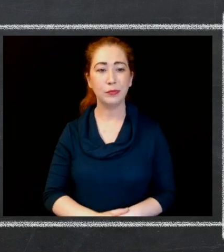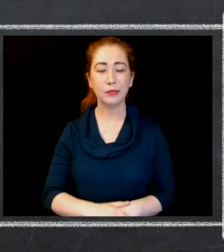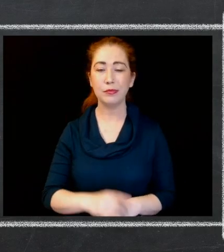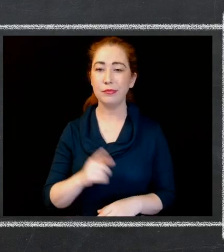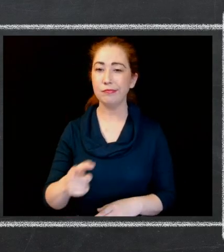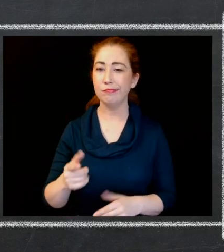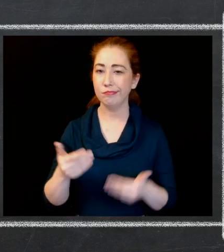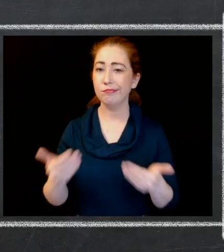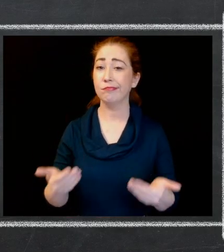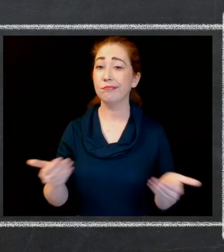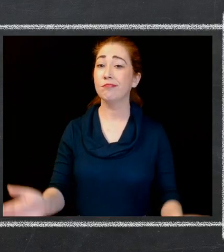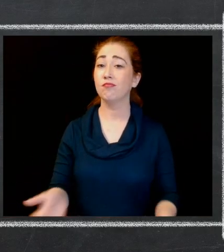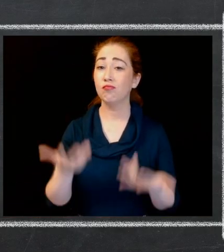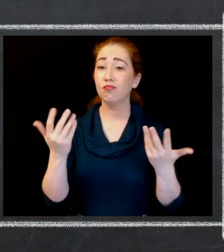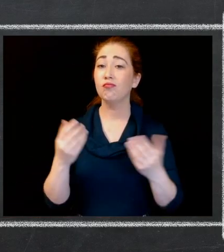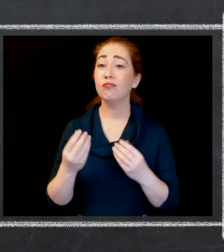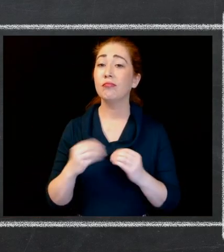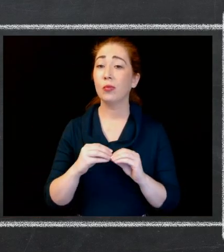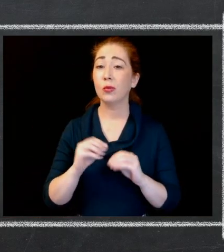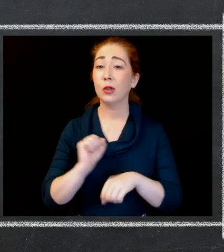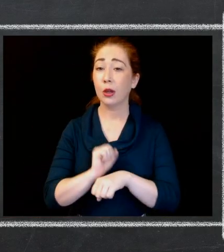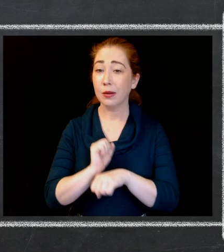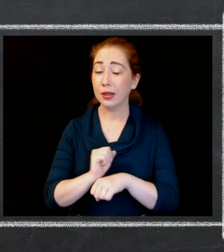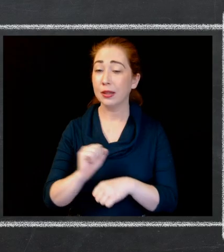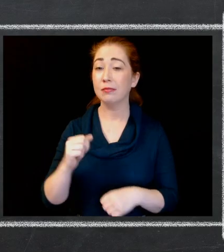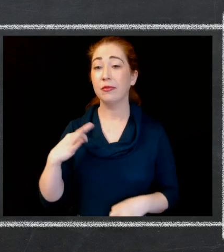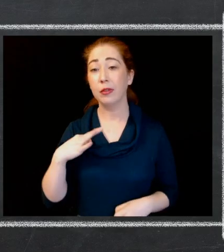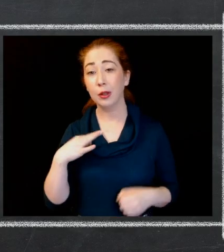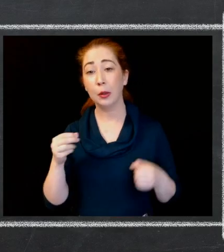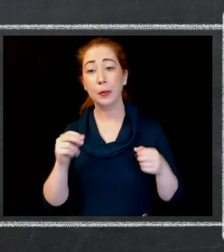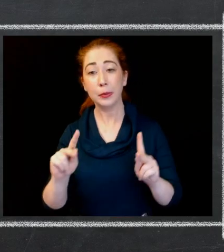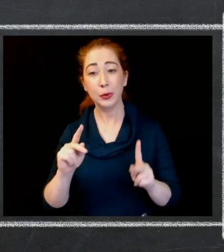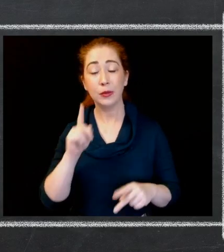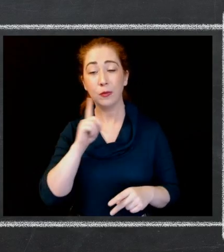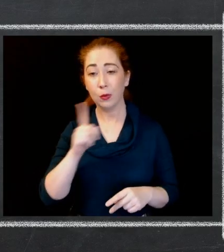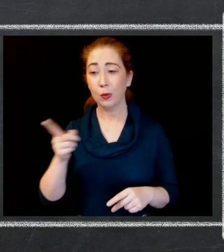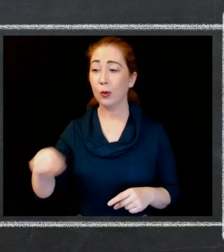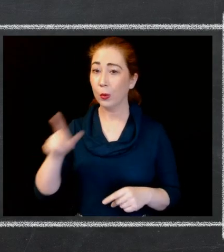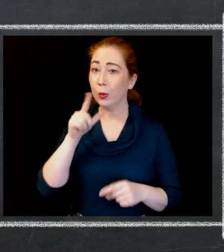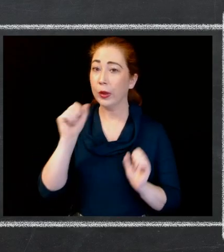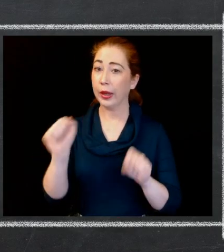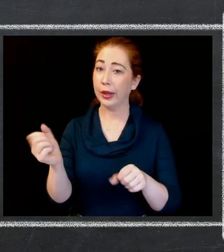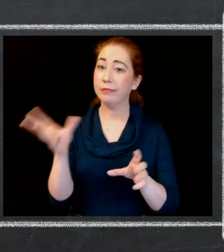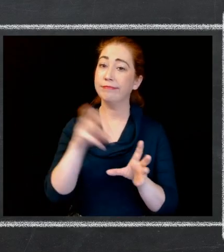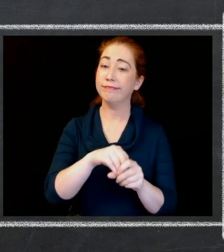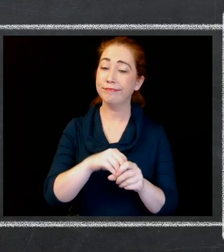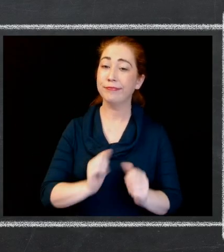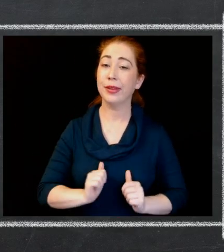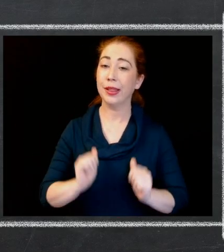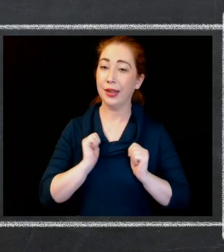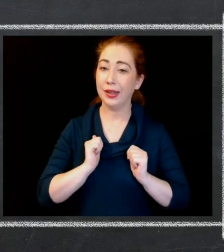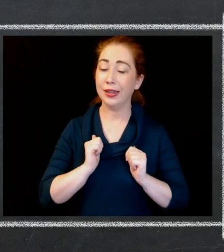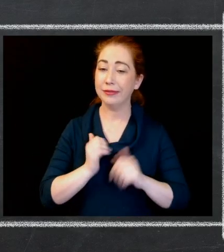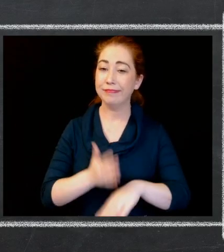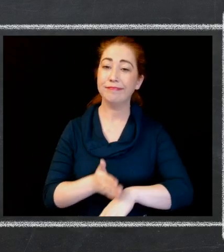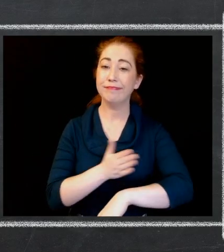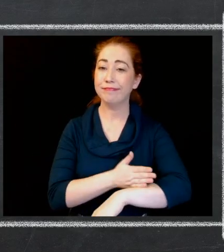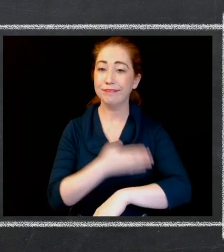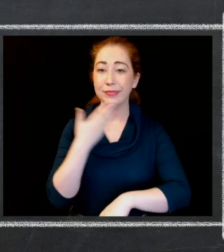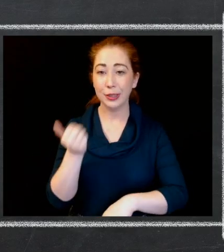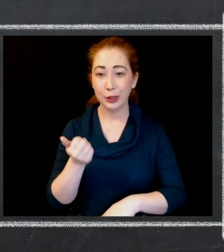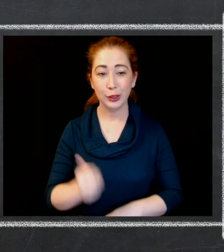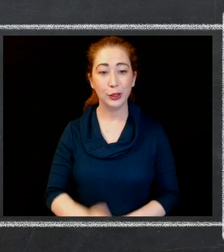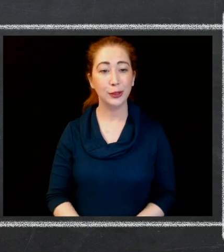to participate in life. Reach out to create volunteer and job opportunities so that stroke survivors can still find ways